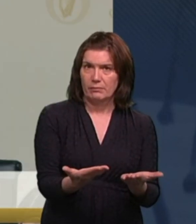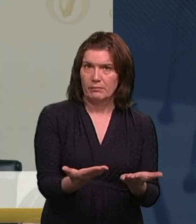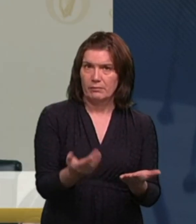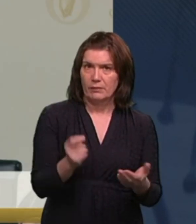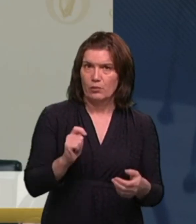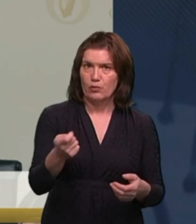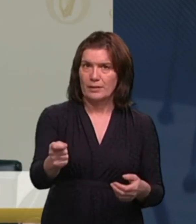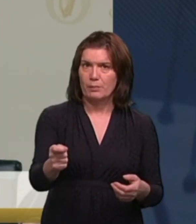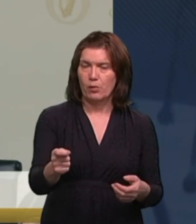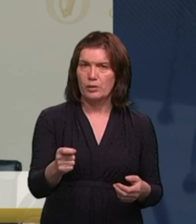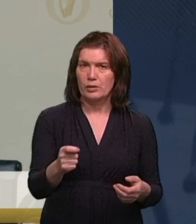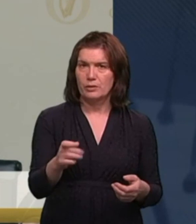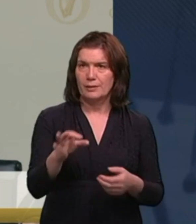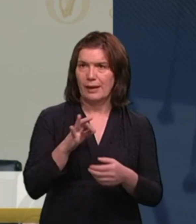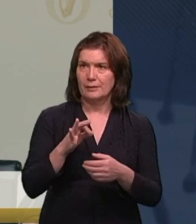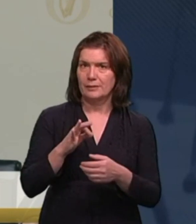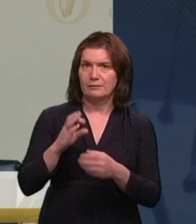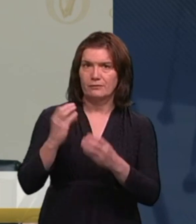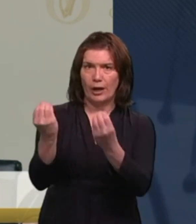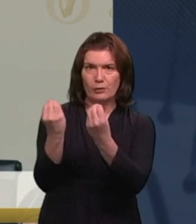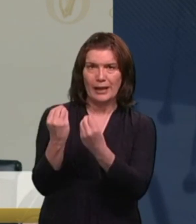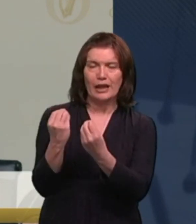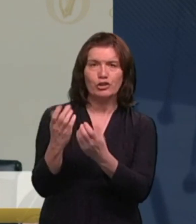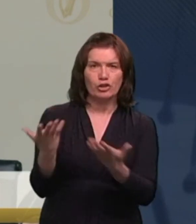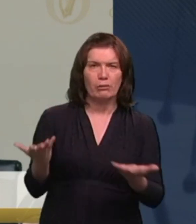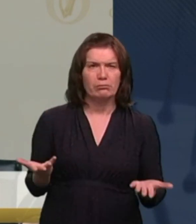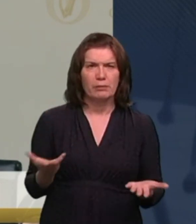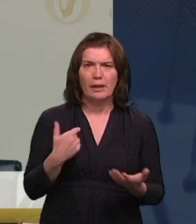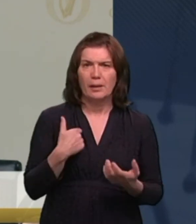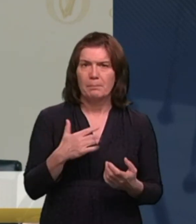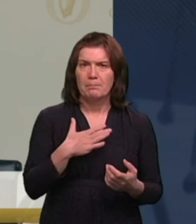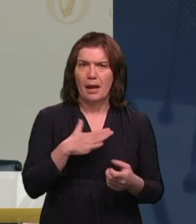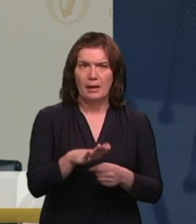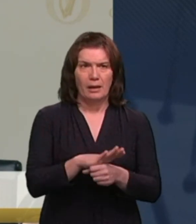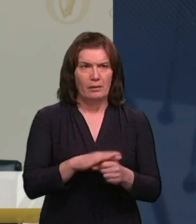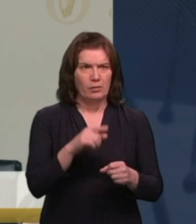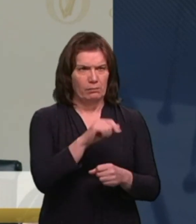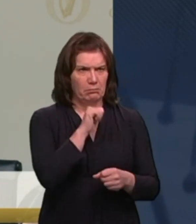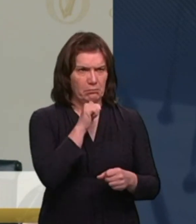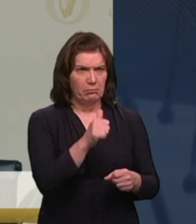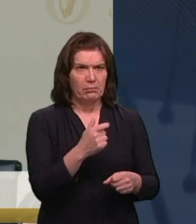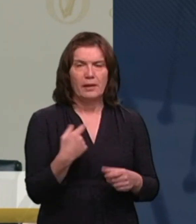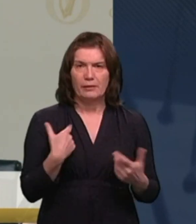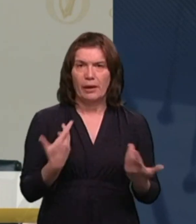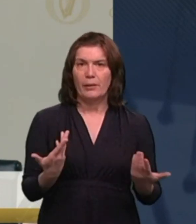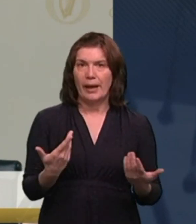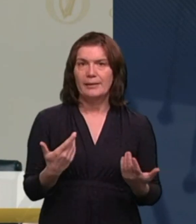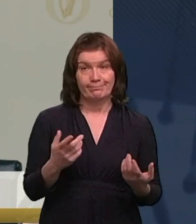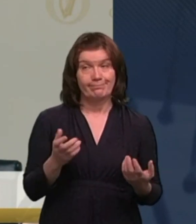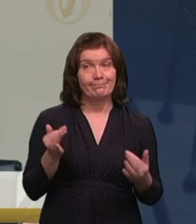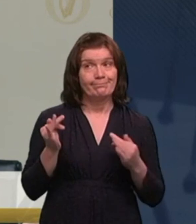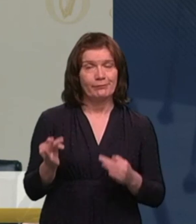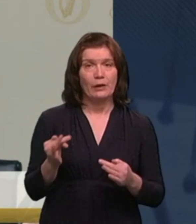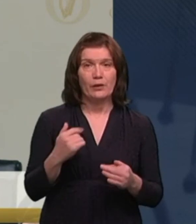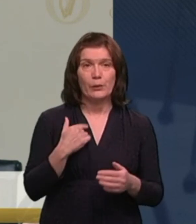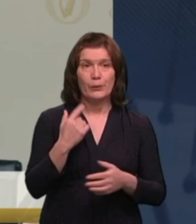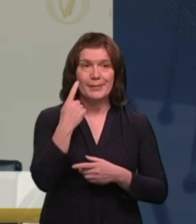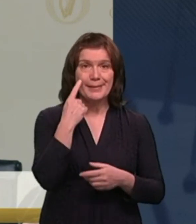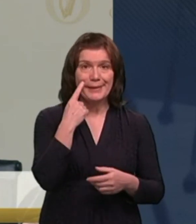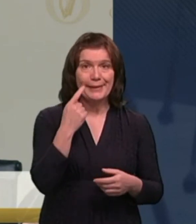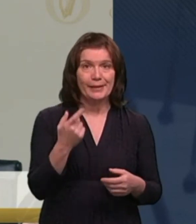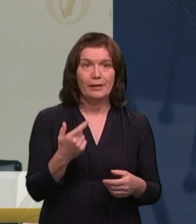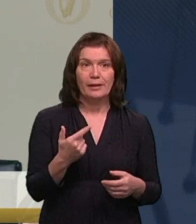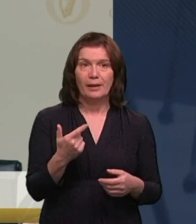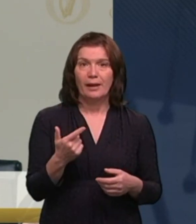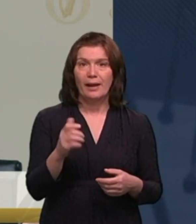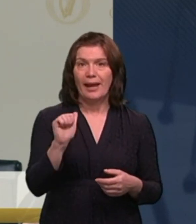with transport. I know certainly in my area, but obviously there seems to be an anomaly there, and there's an issue there for sure. Yeah. If you look into that, great. And the last question was